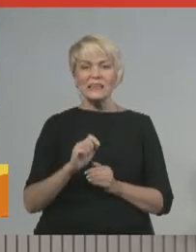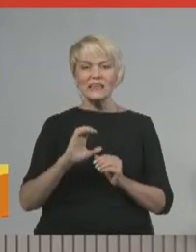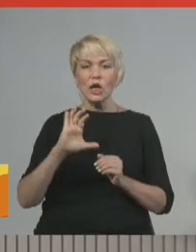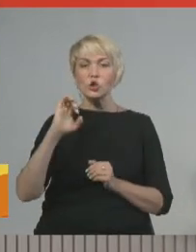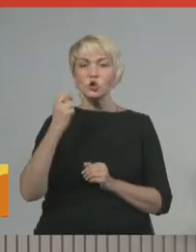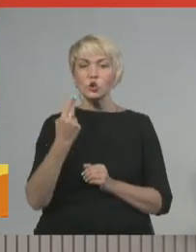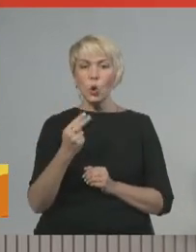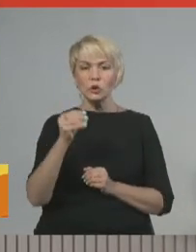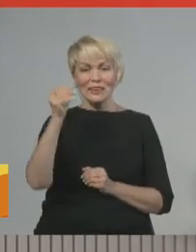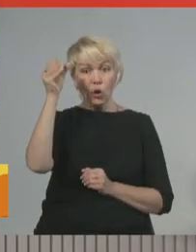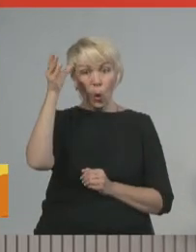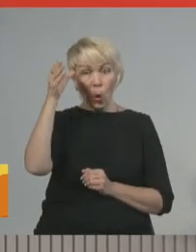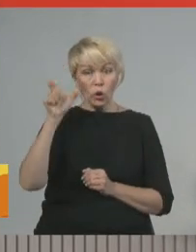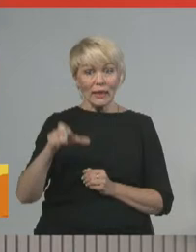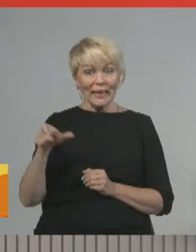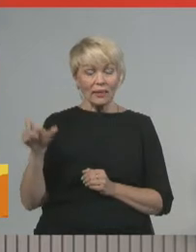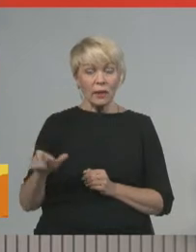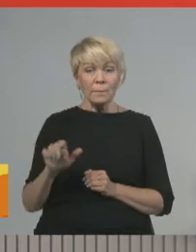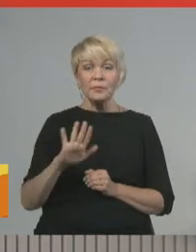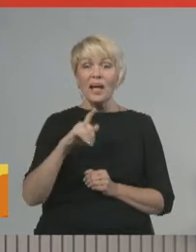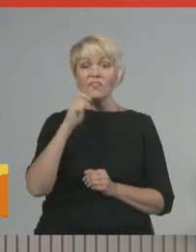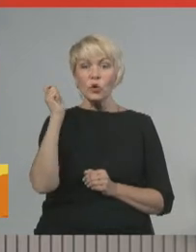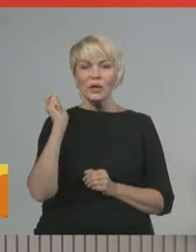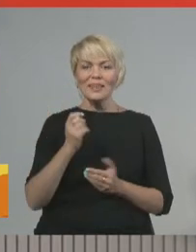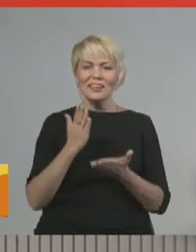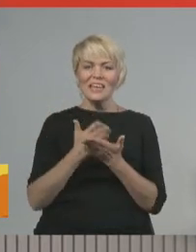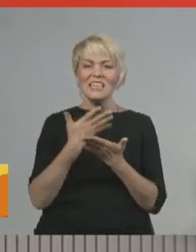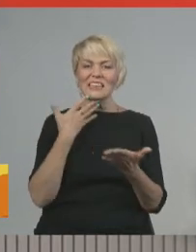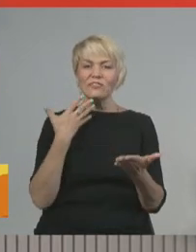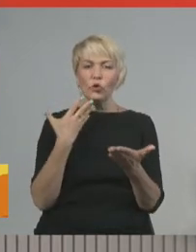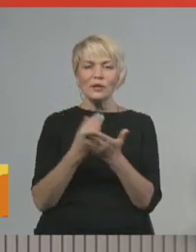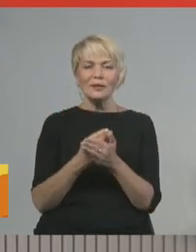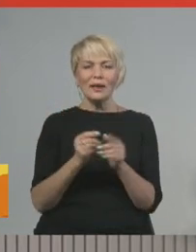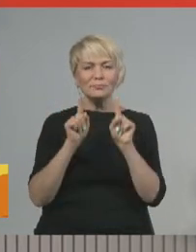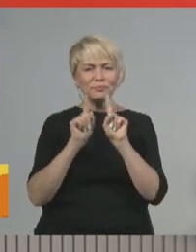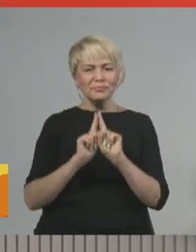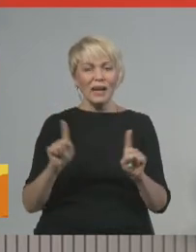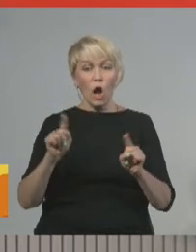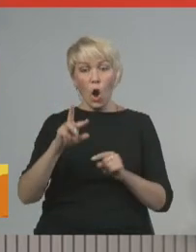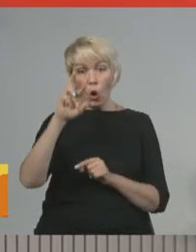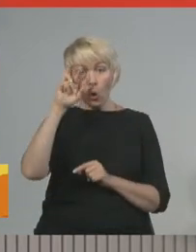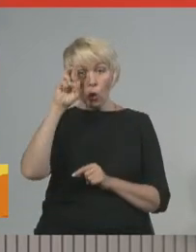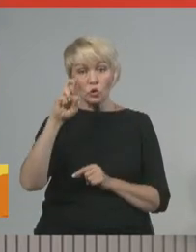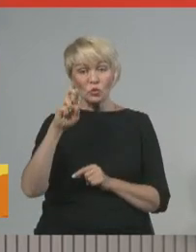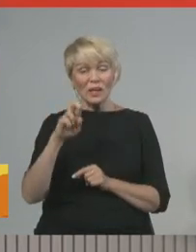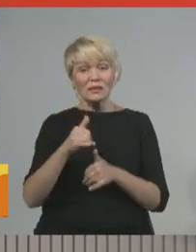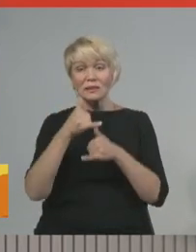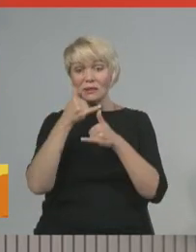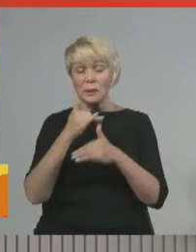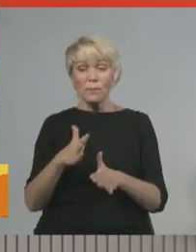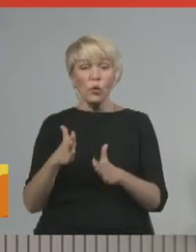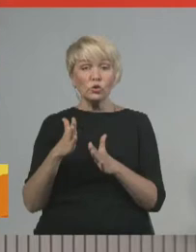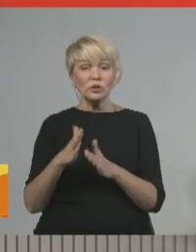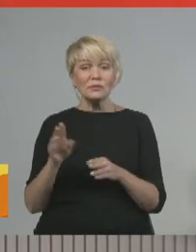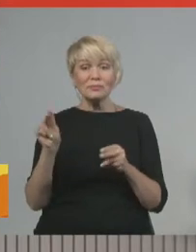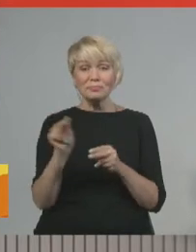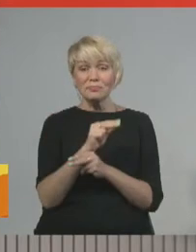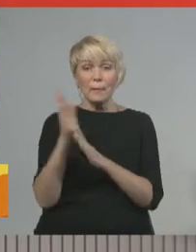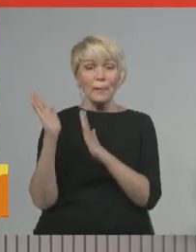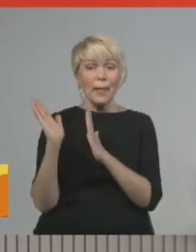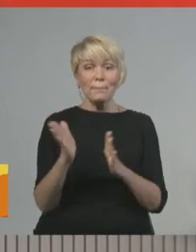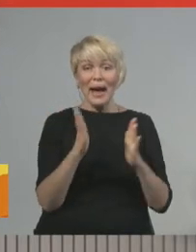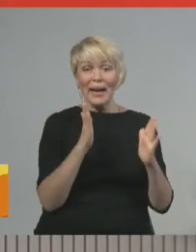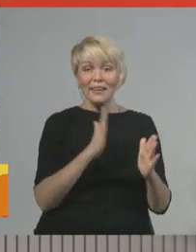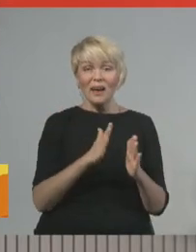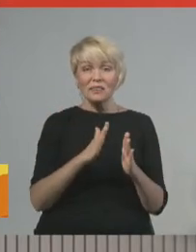said that the ukrainian social experts say that ukraine has its specifics where the state can't bring order